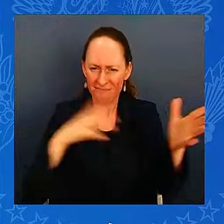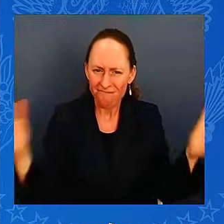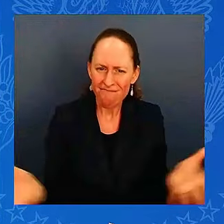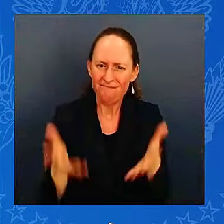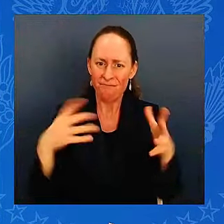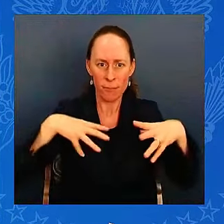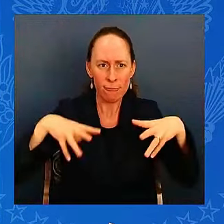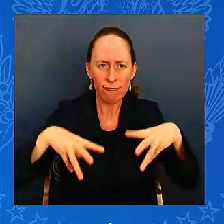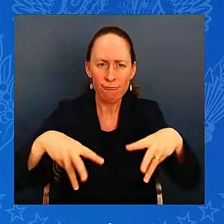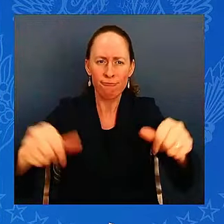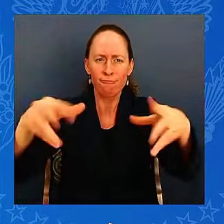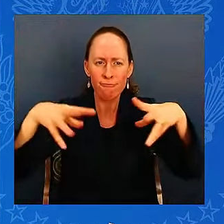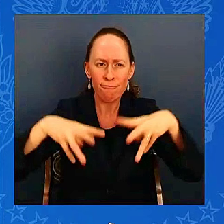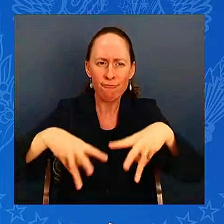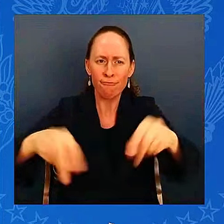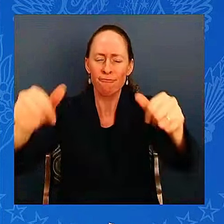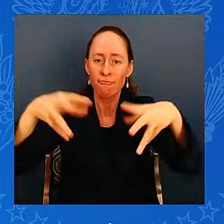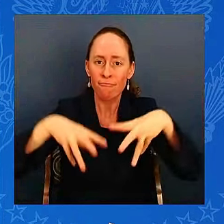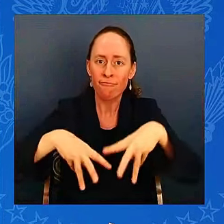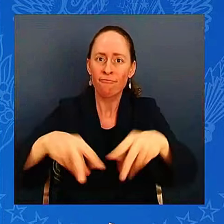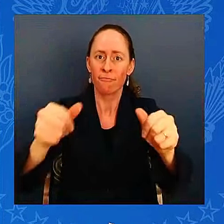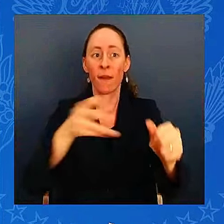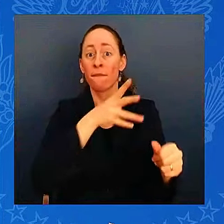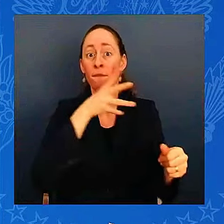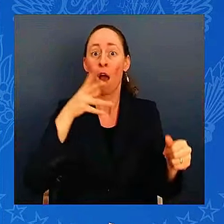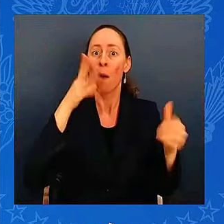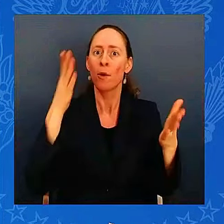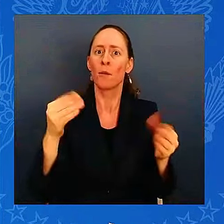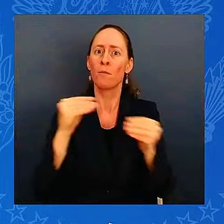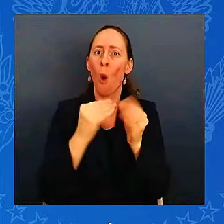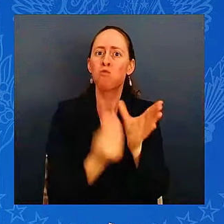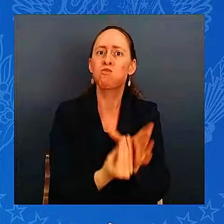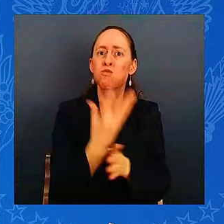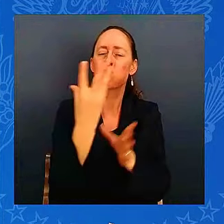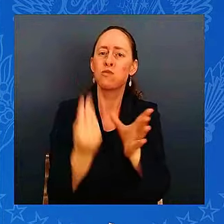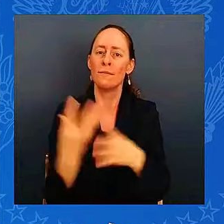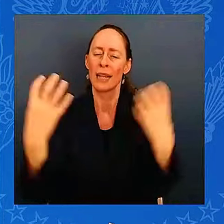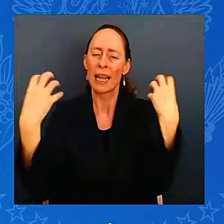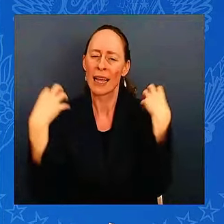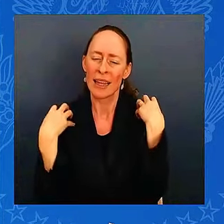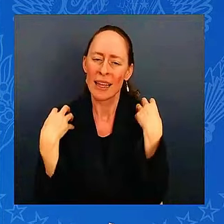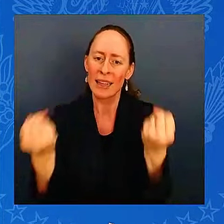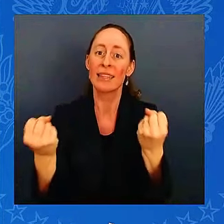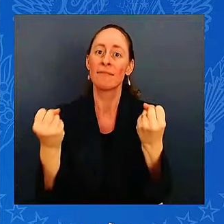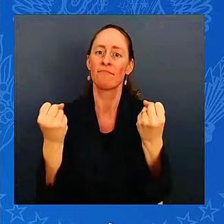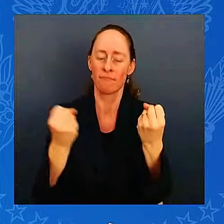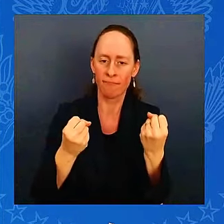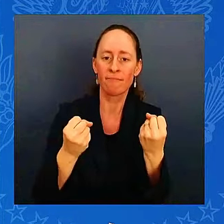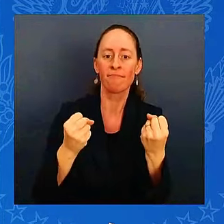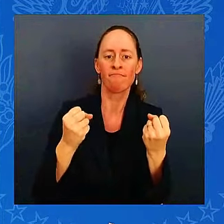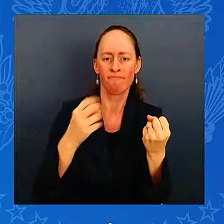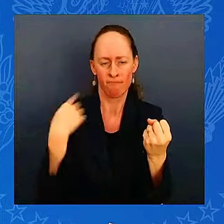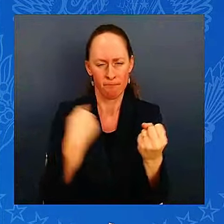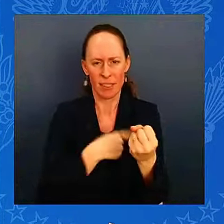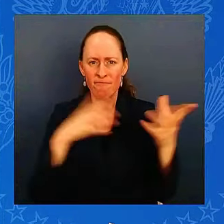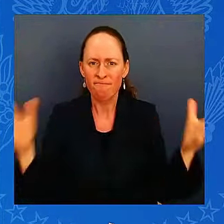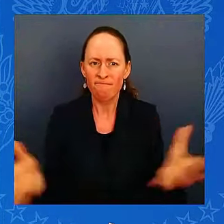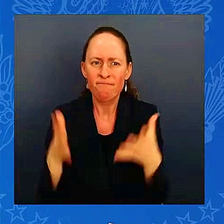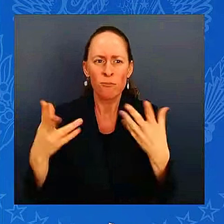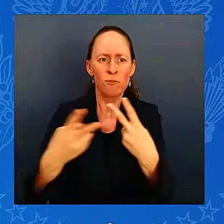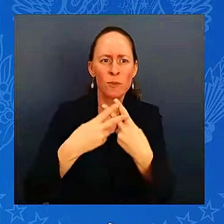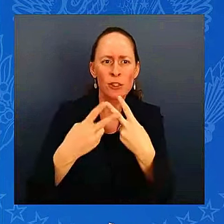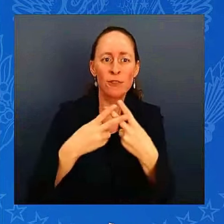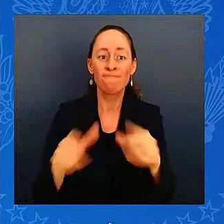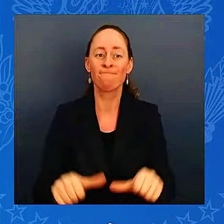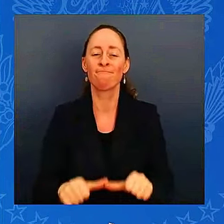also carrying out the most ambitious conservation agenda in a long time. We're on track to conserve a commitment I made, 30% of all our lands